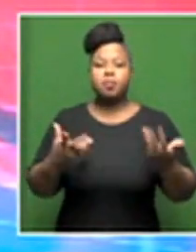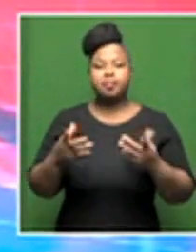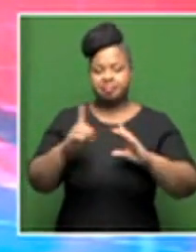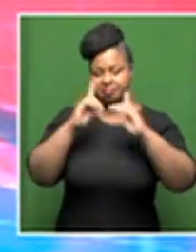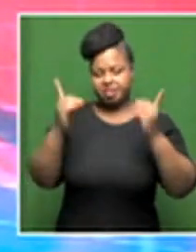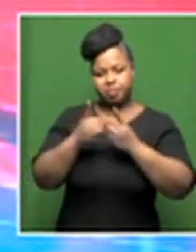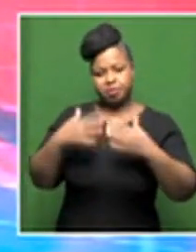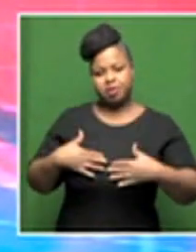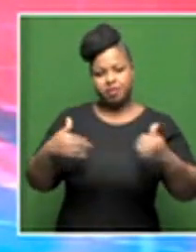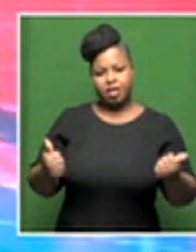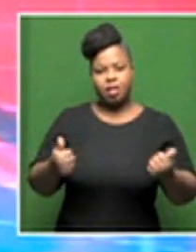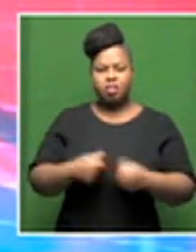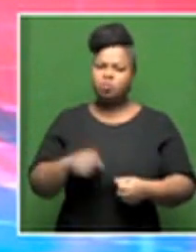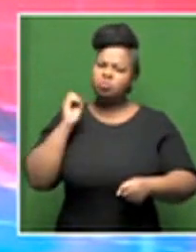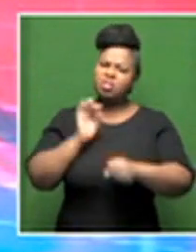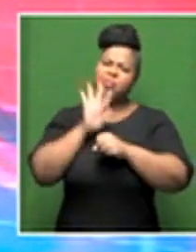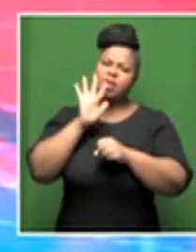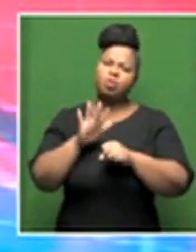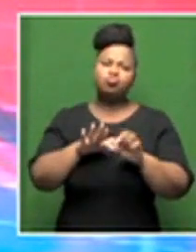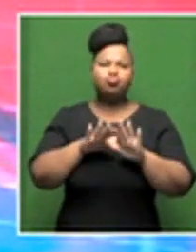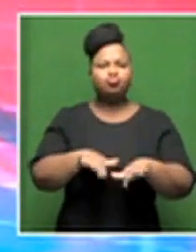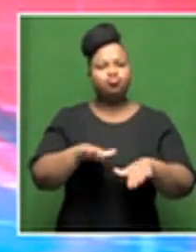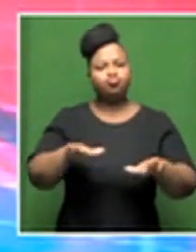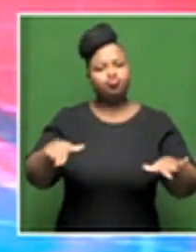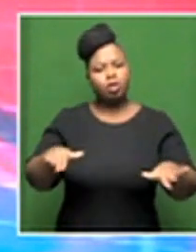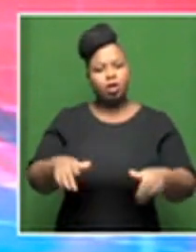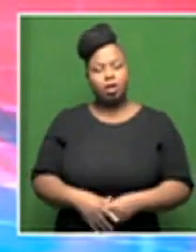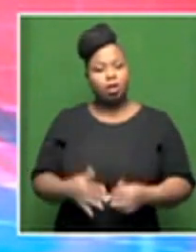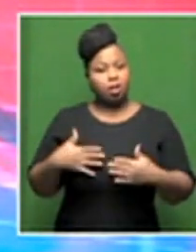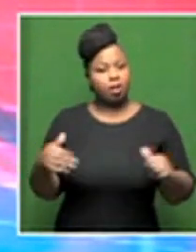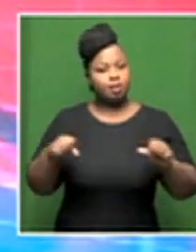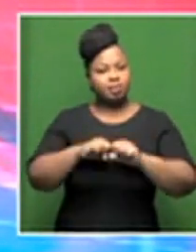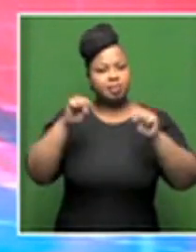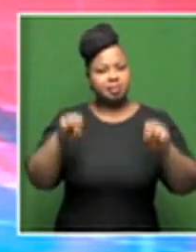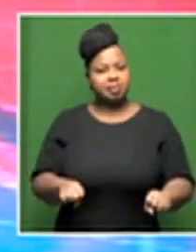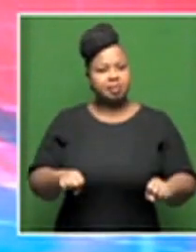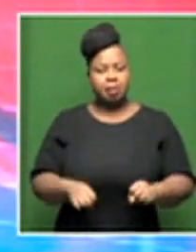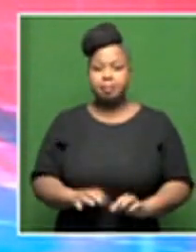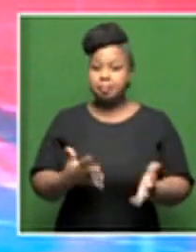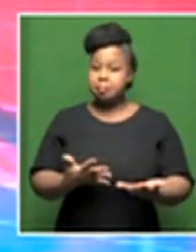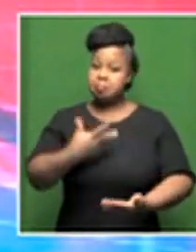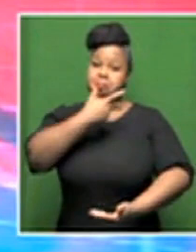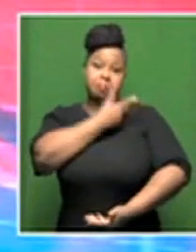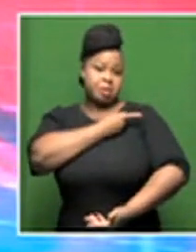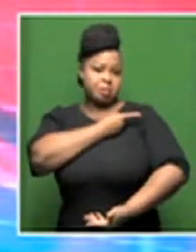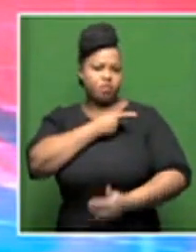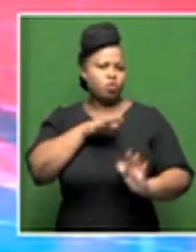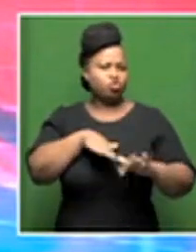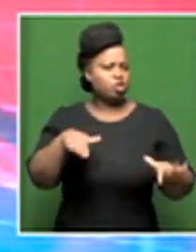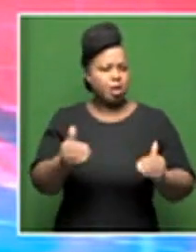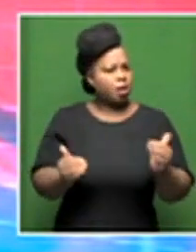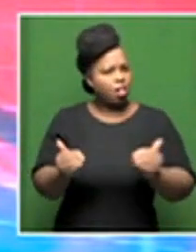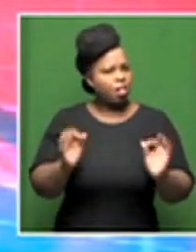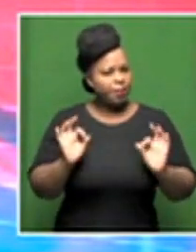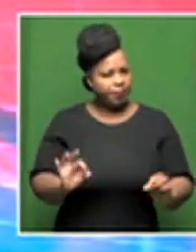National Department of Health about the impact on children and the health system if vaccinations of children